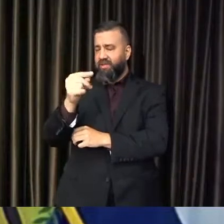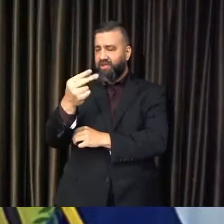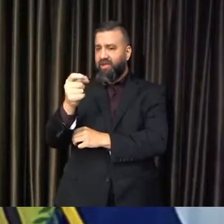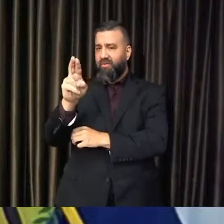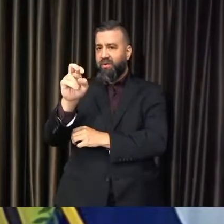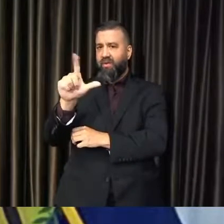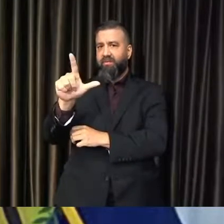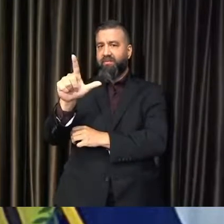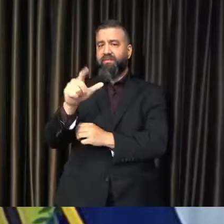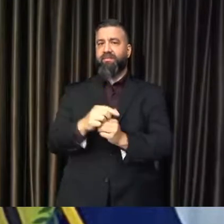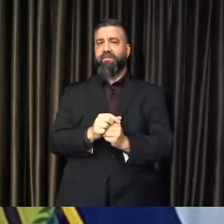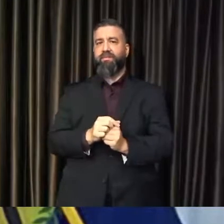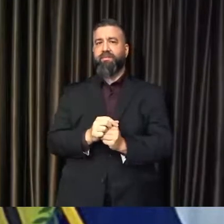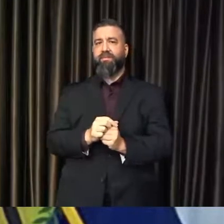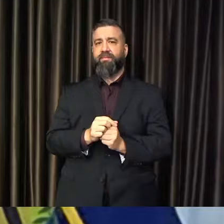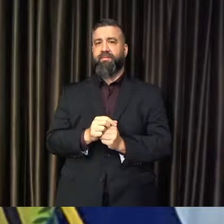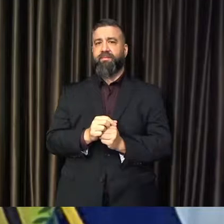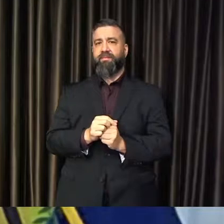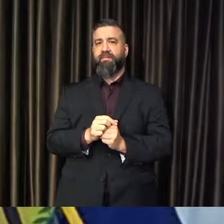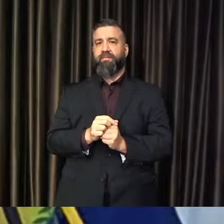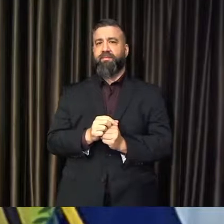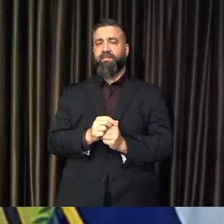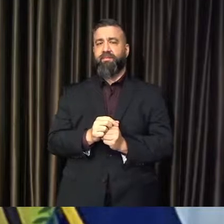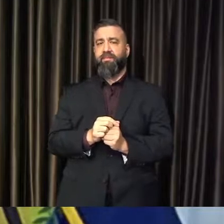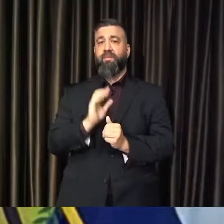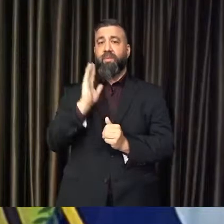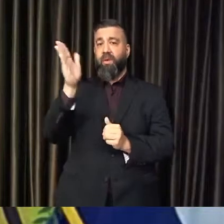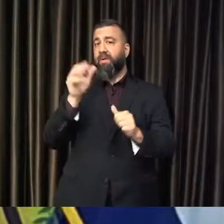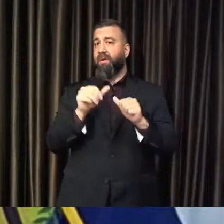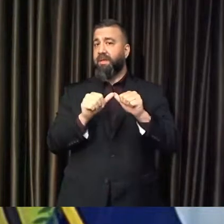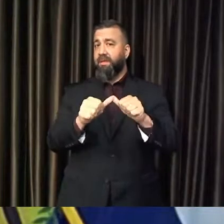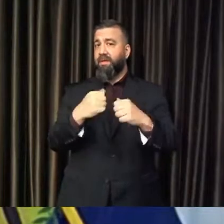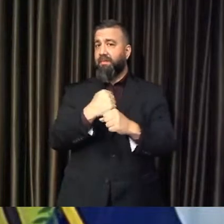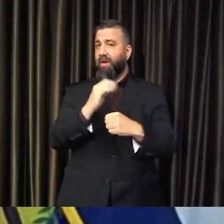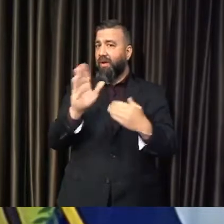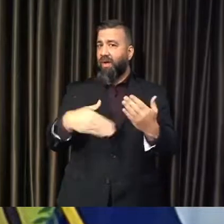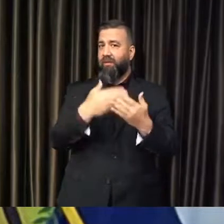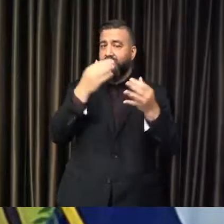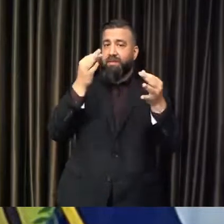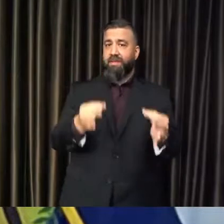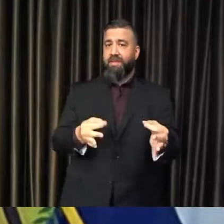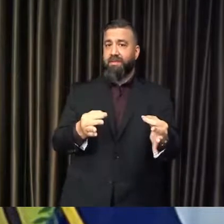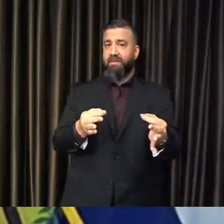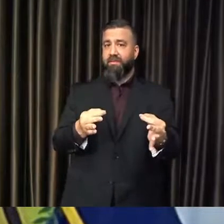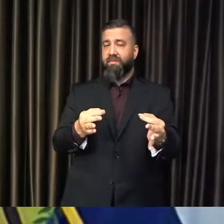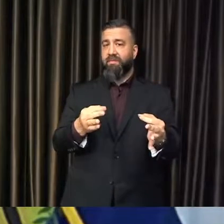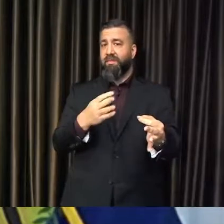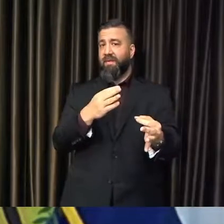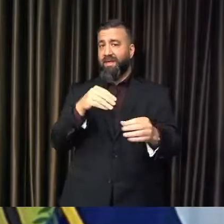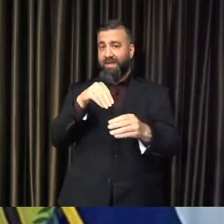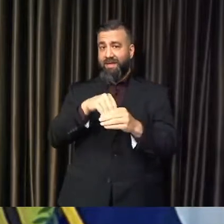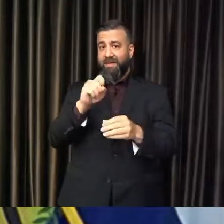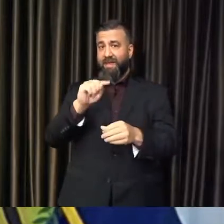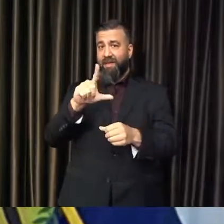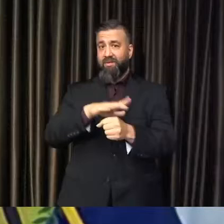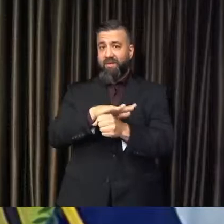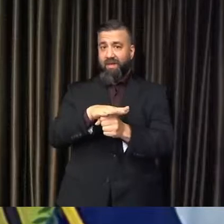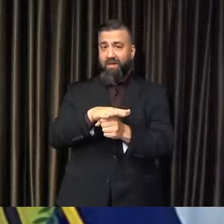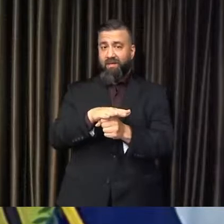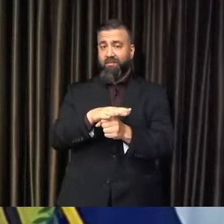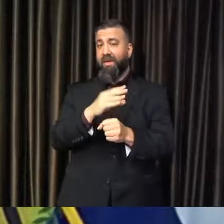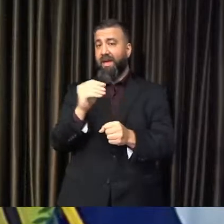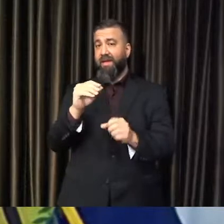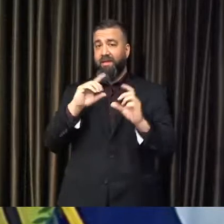inquiry. We'll certainly be continuing to make all of our decisions in the St. Louis County Department of Public